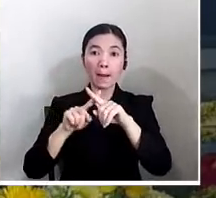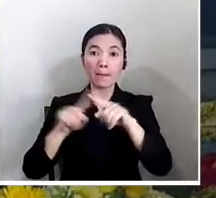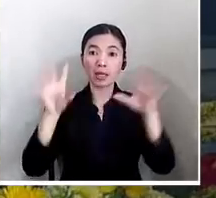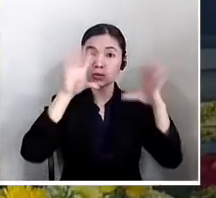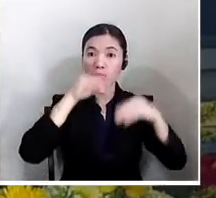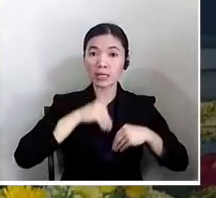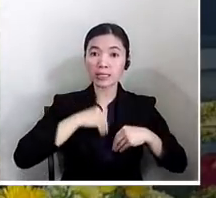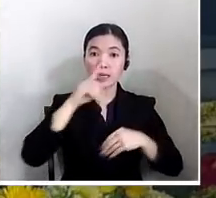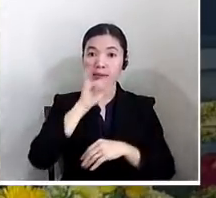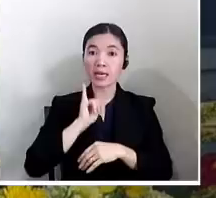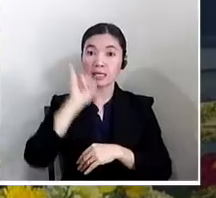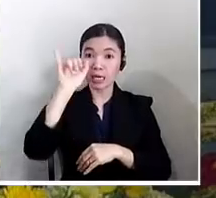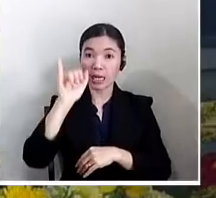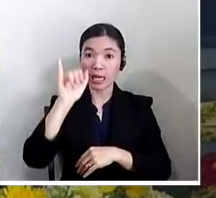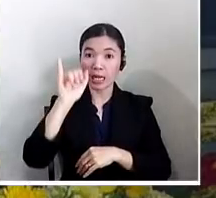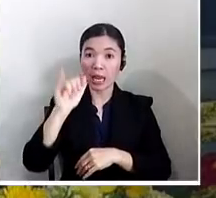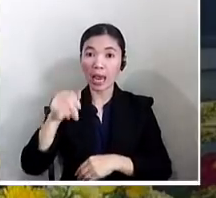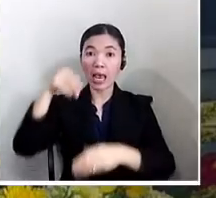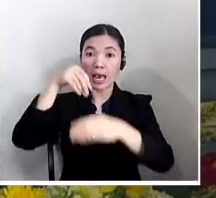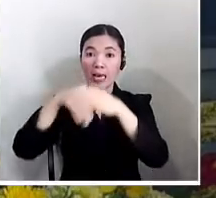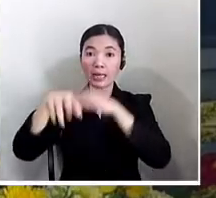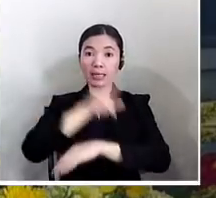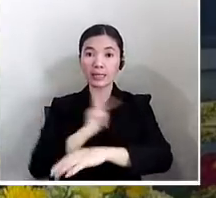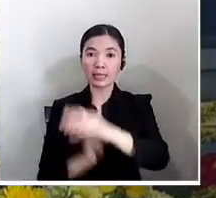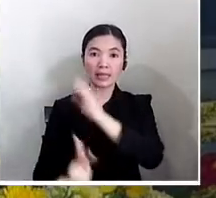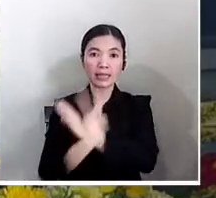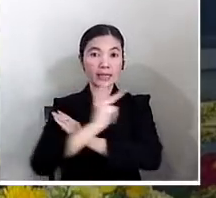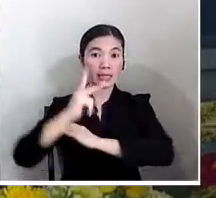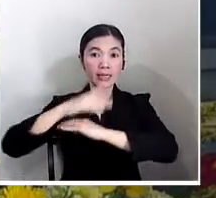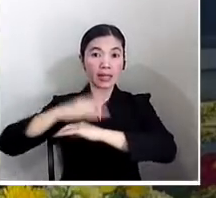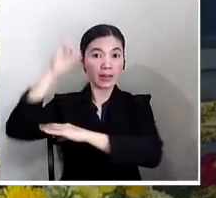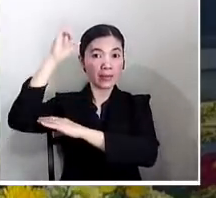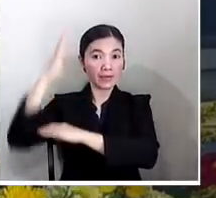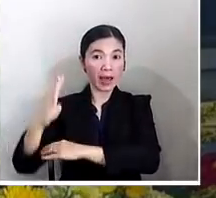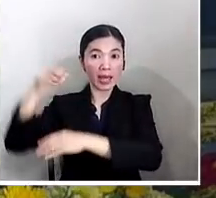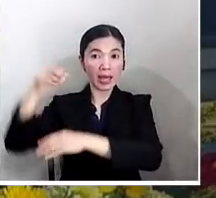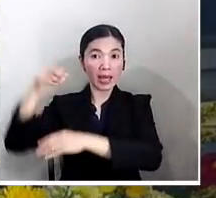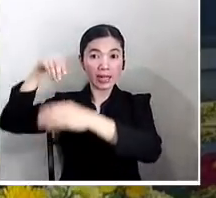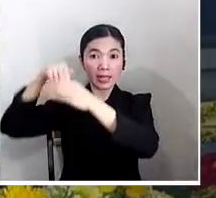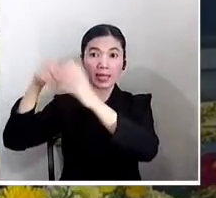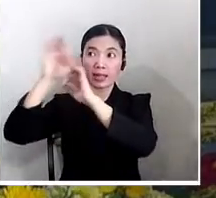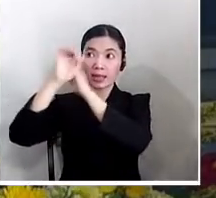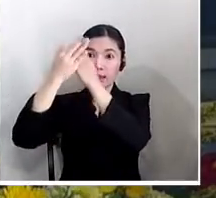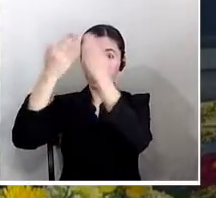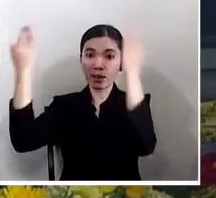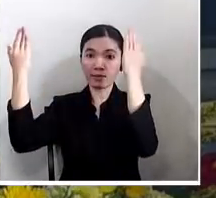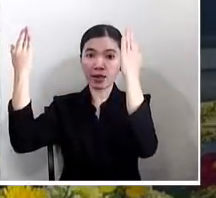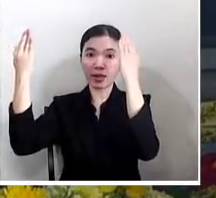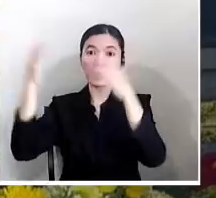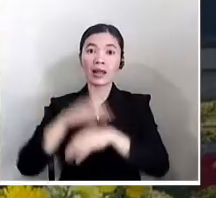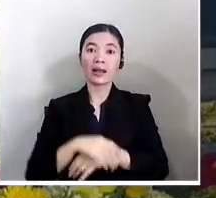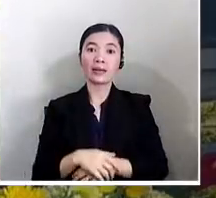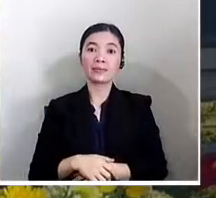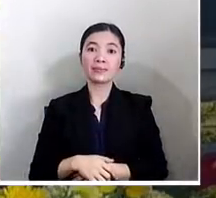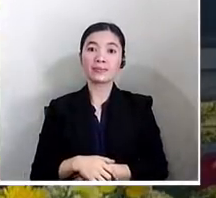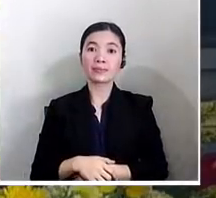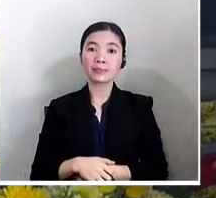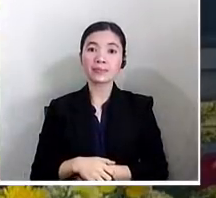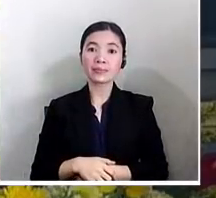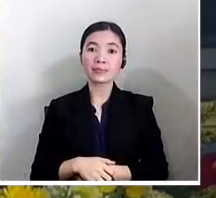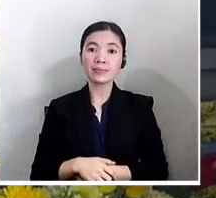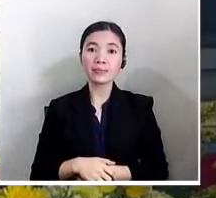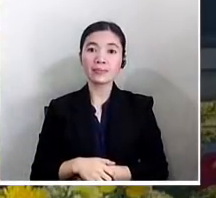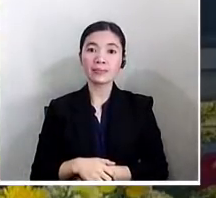the kingdom of God, in heaven at the end of time. Can